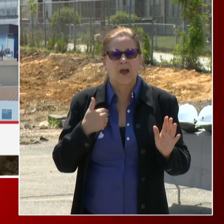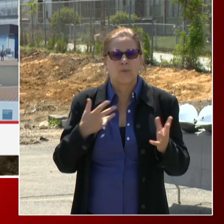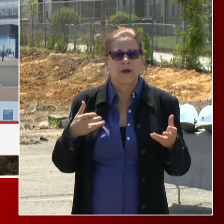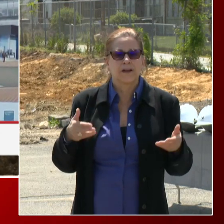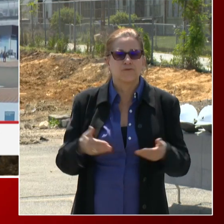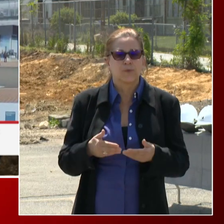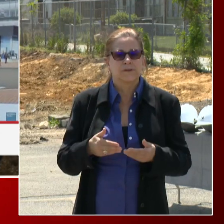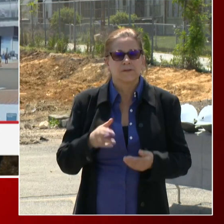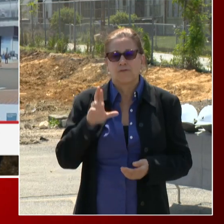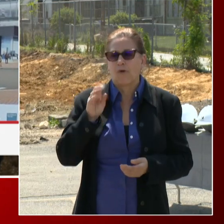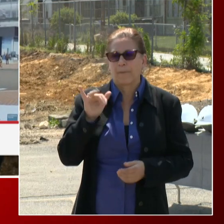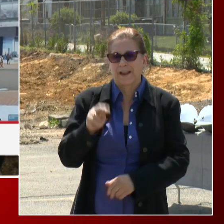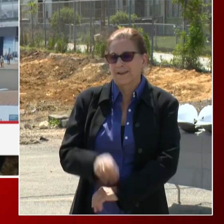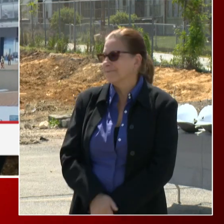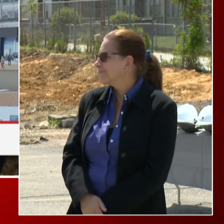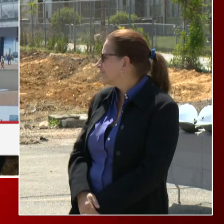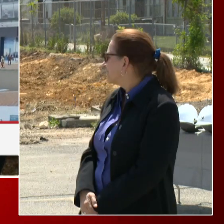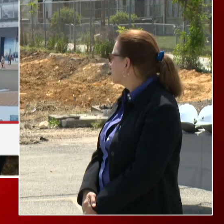But